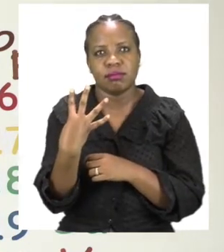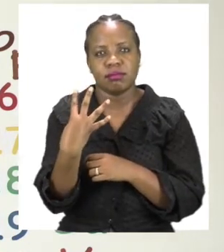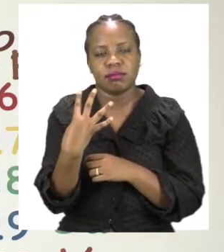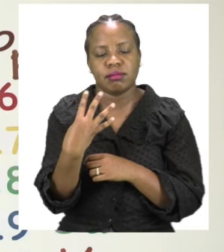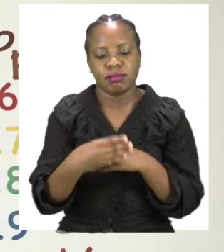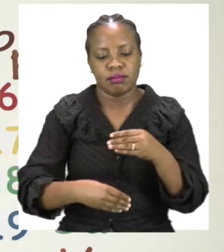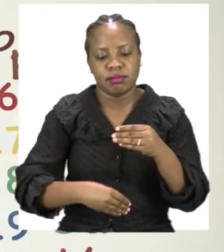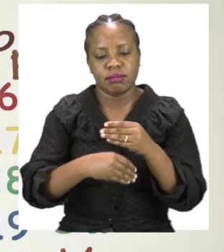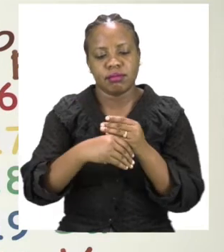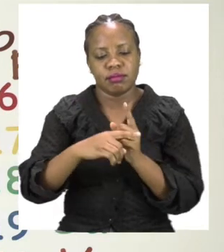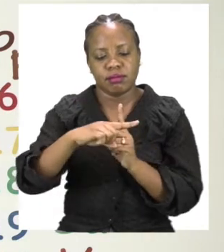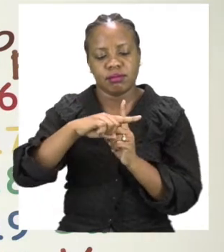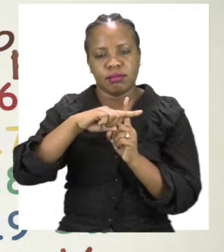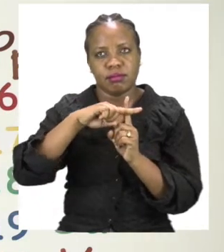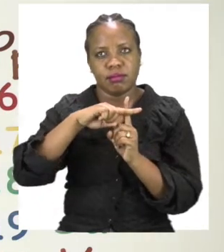plus